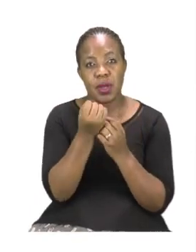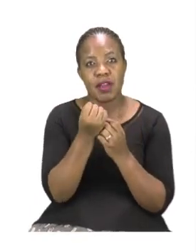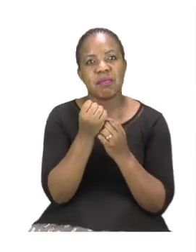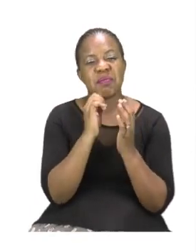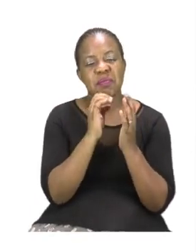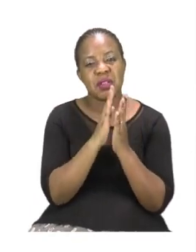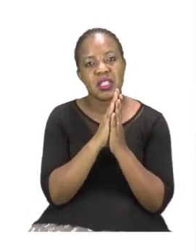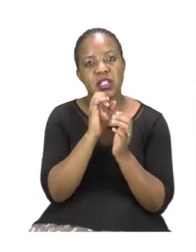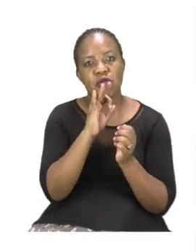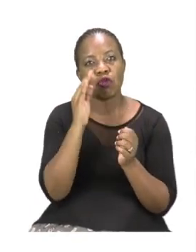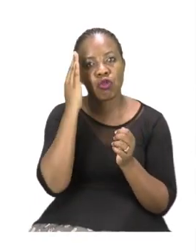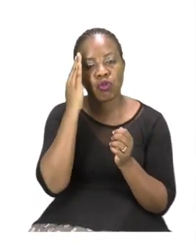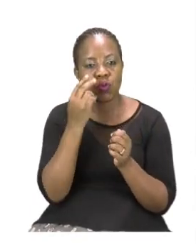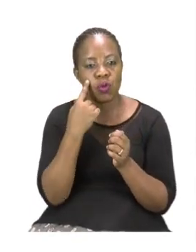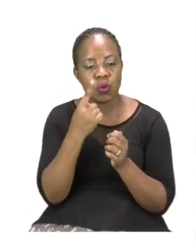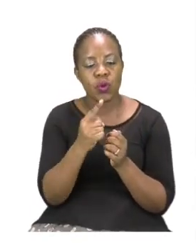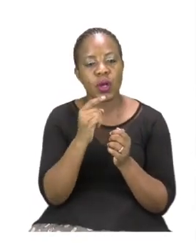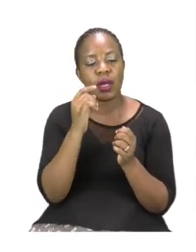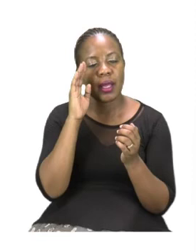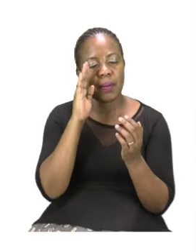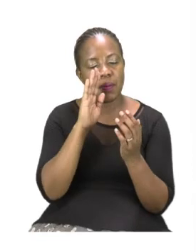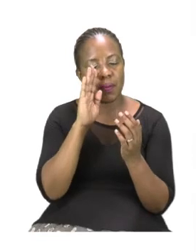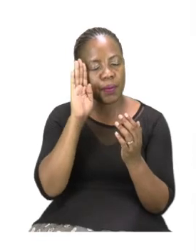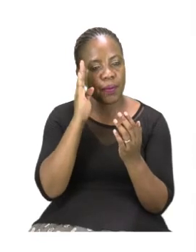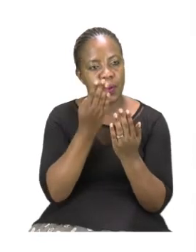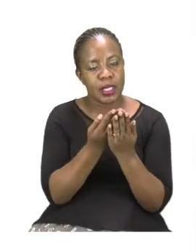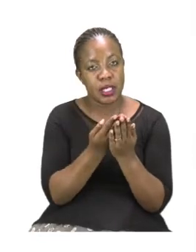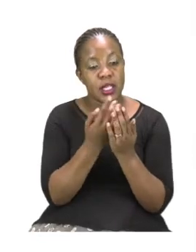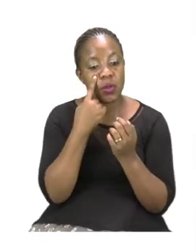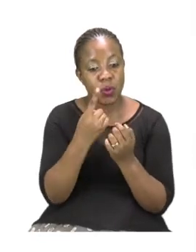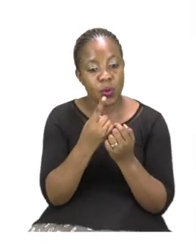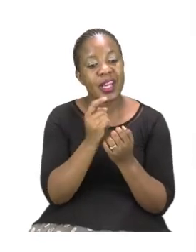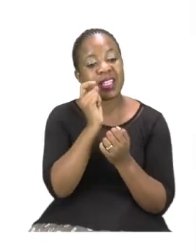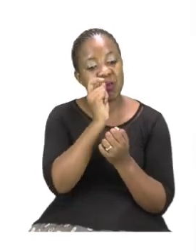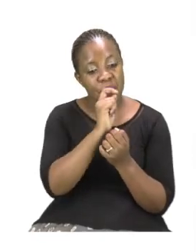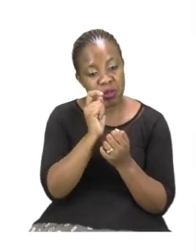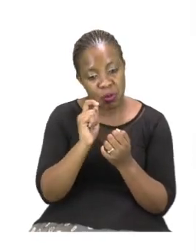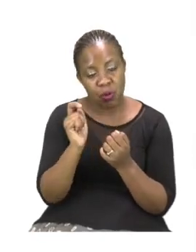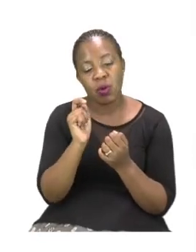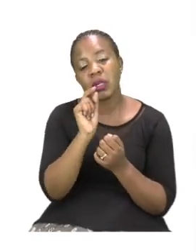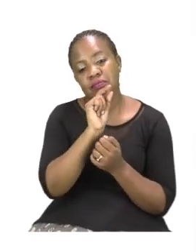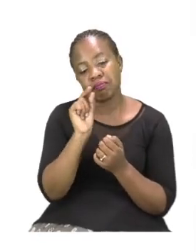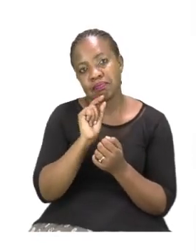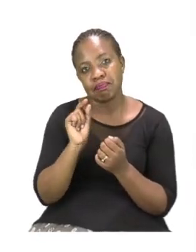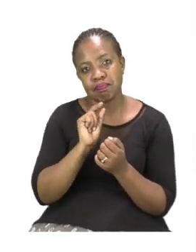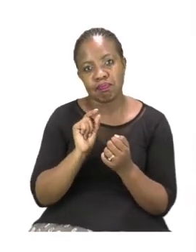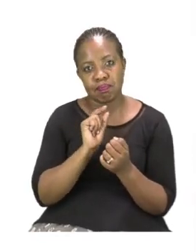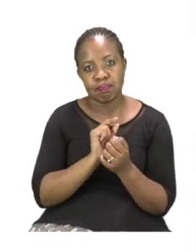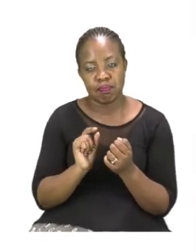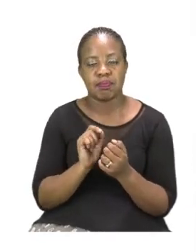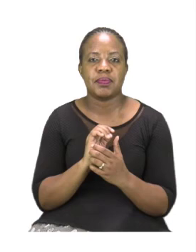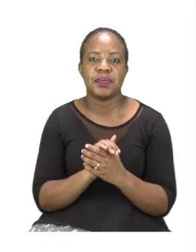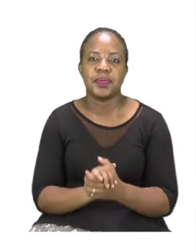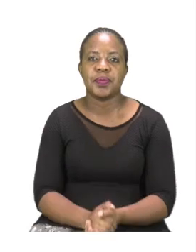one. The first one, we have the number 10. Now listen to how I'm